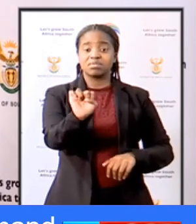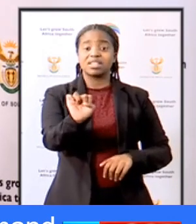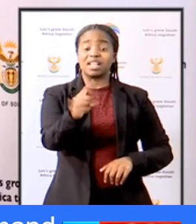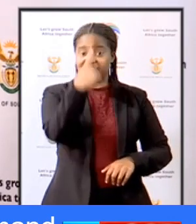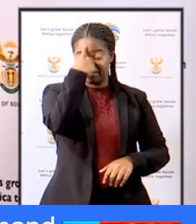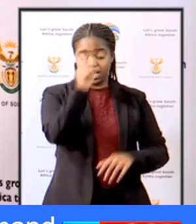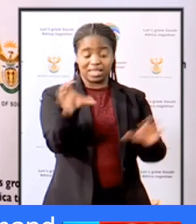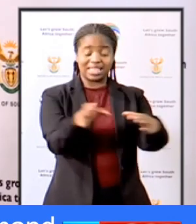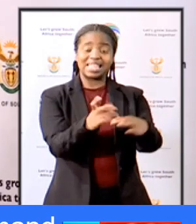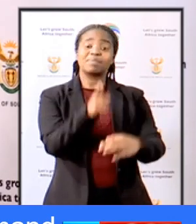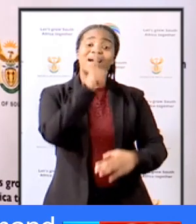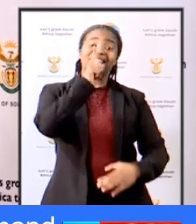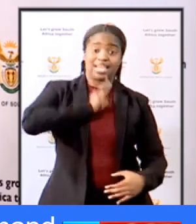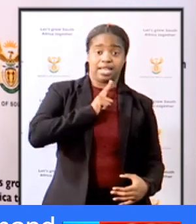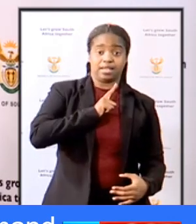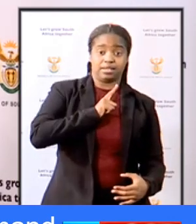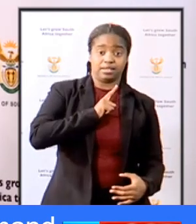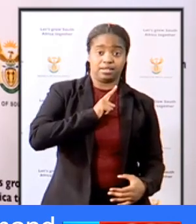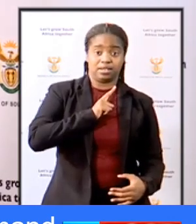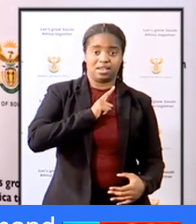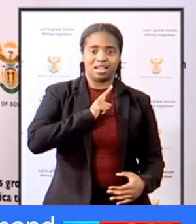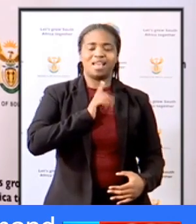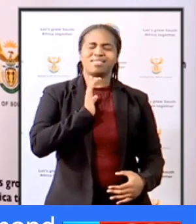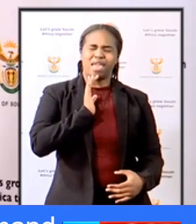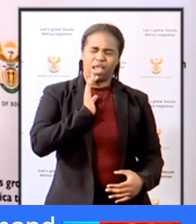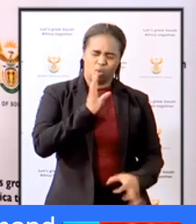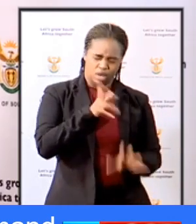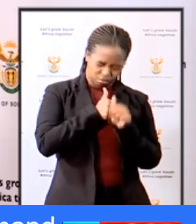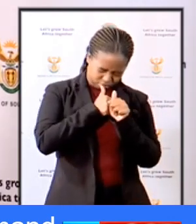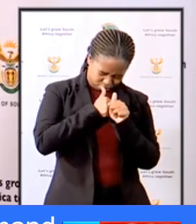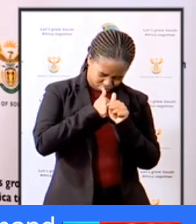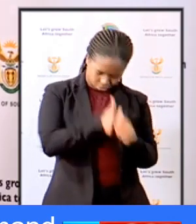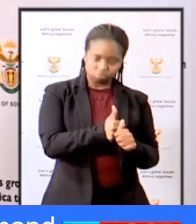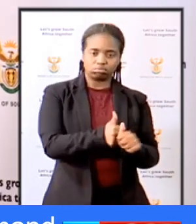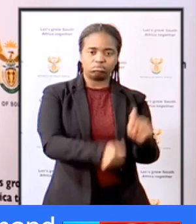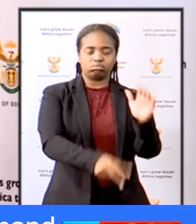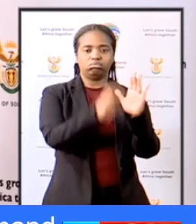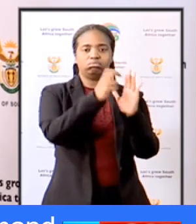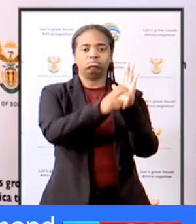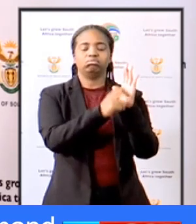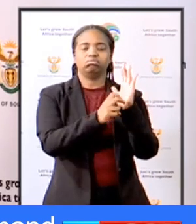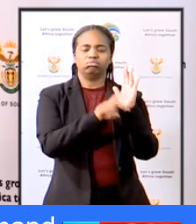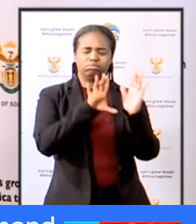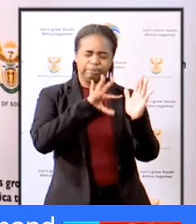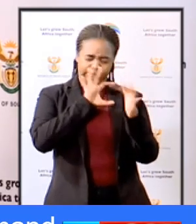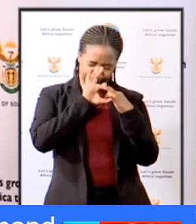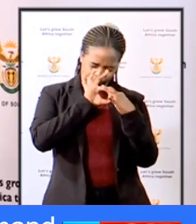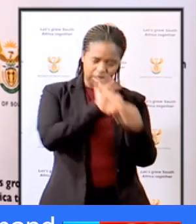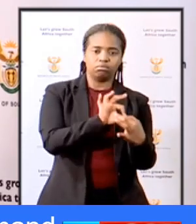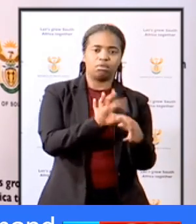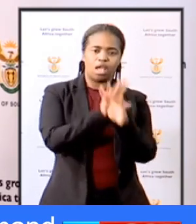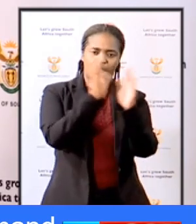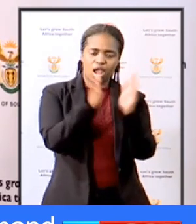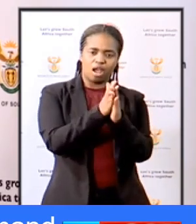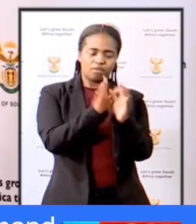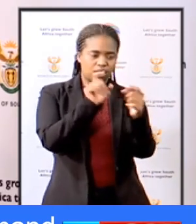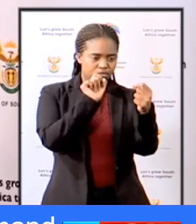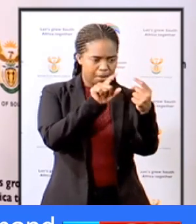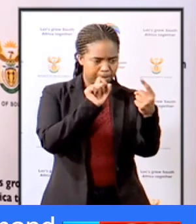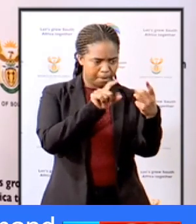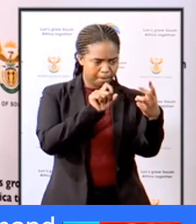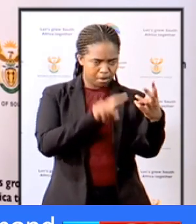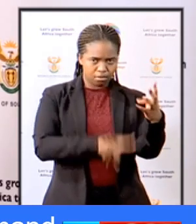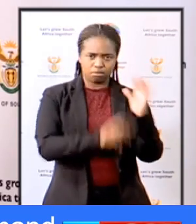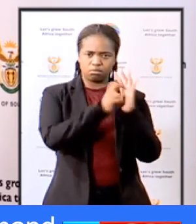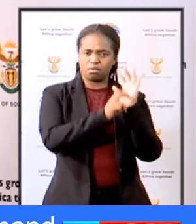all of us as government that they will adhere to the spirit and every detail of these